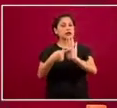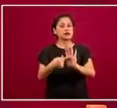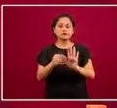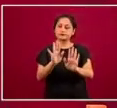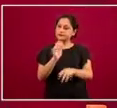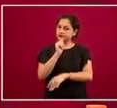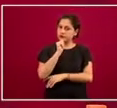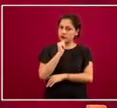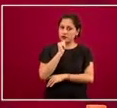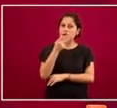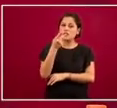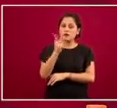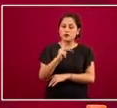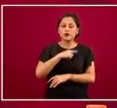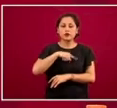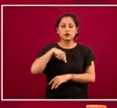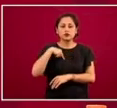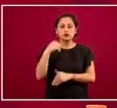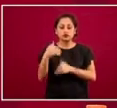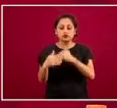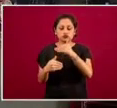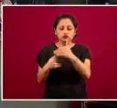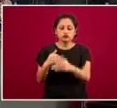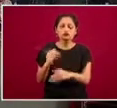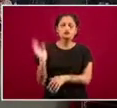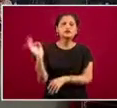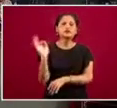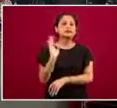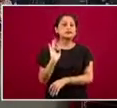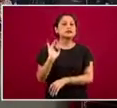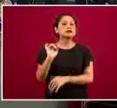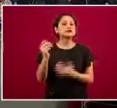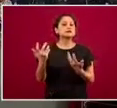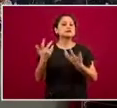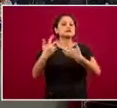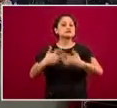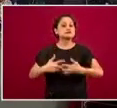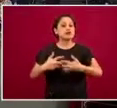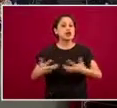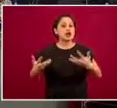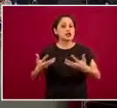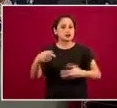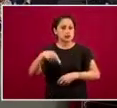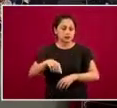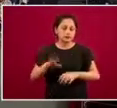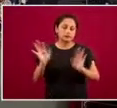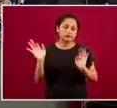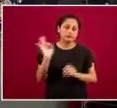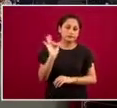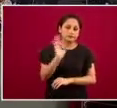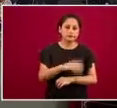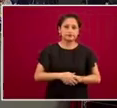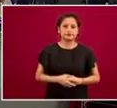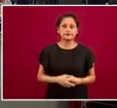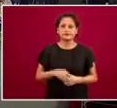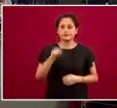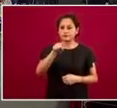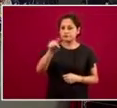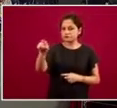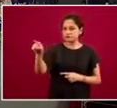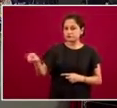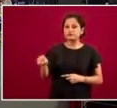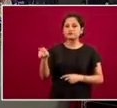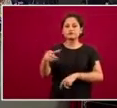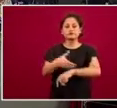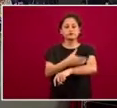are moving forward. We don't have specific information to share which prototypes we're going to be using, but we